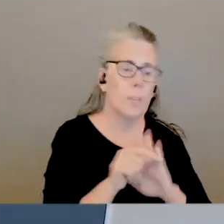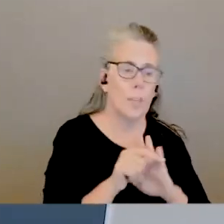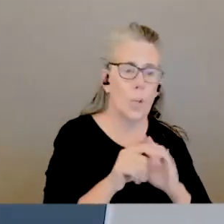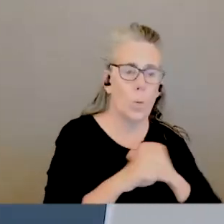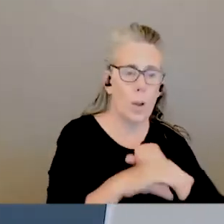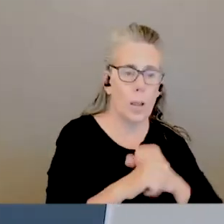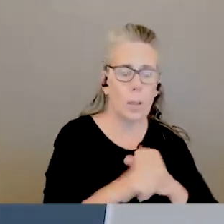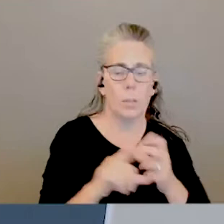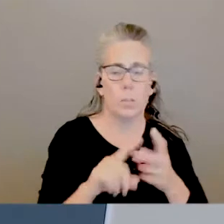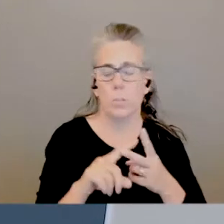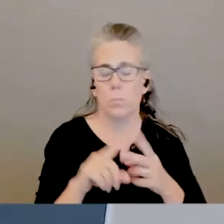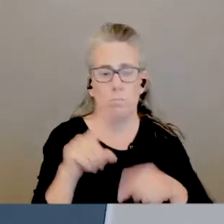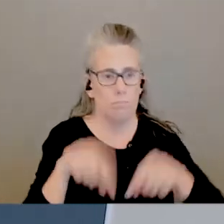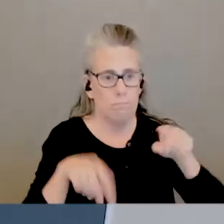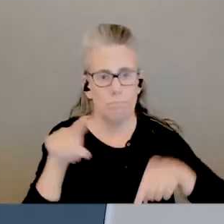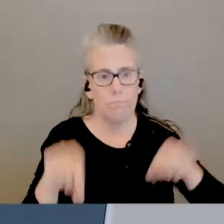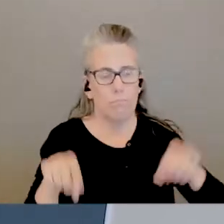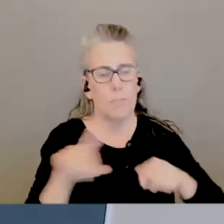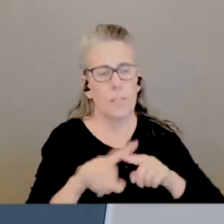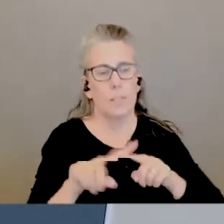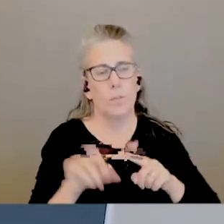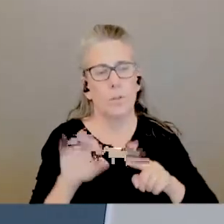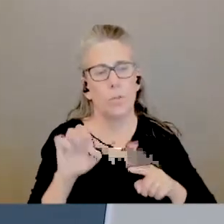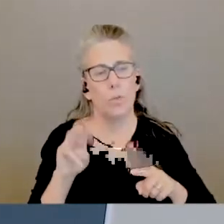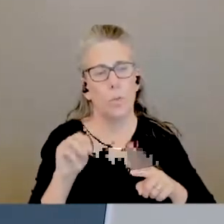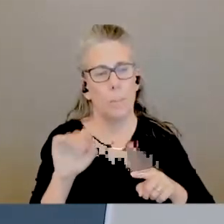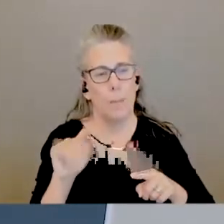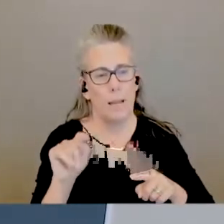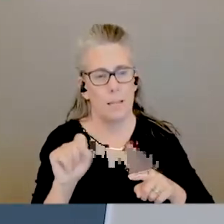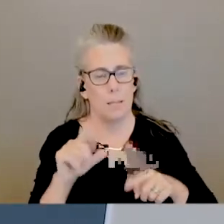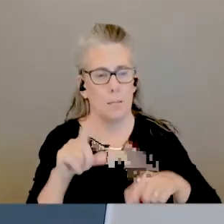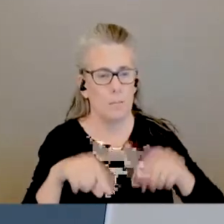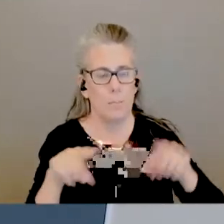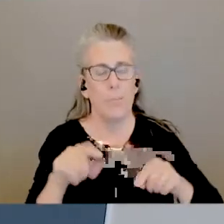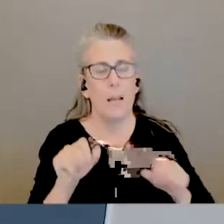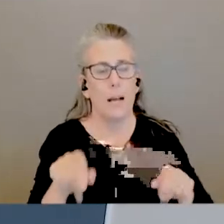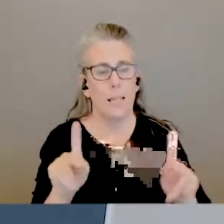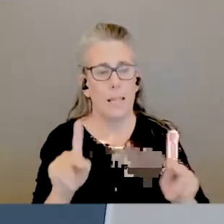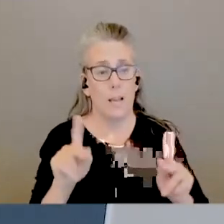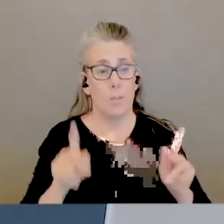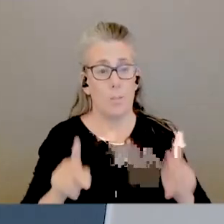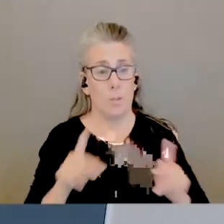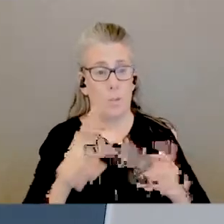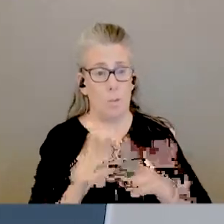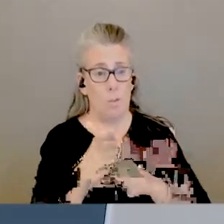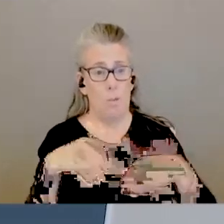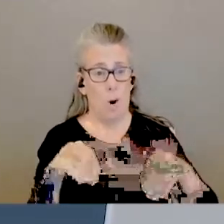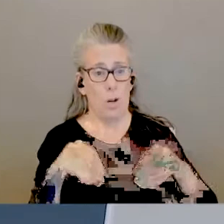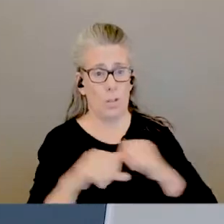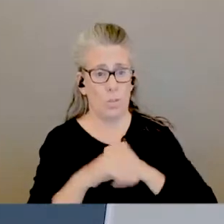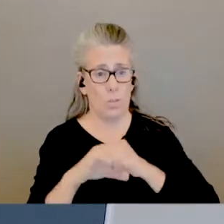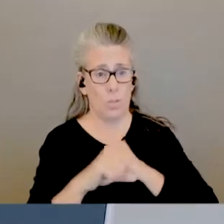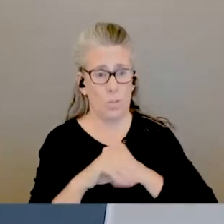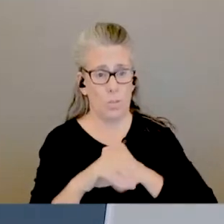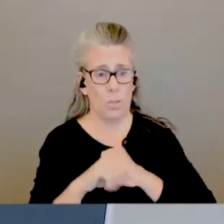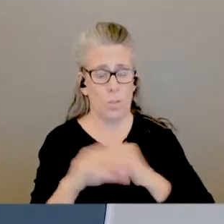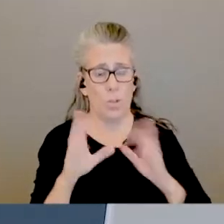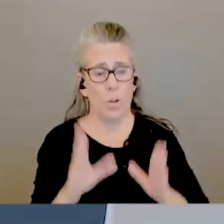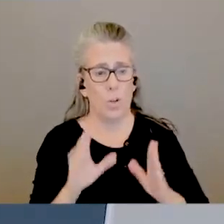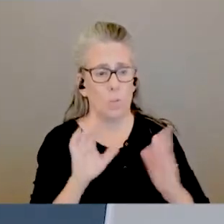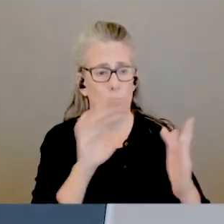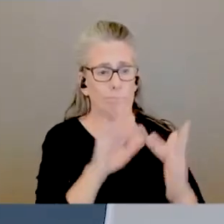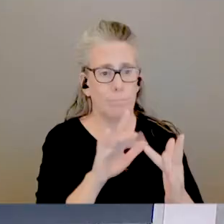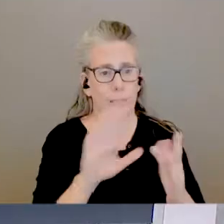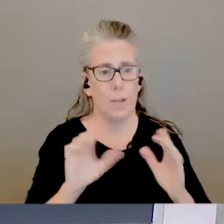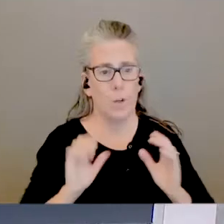format. So that's what Amazon Ads enables marketers to reach their customers. Okay. Now,